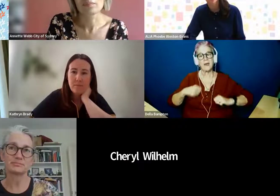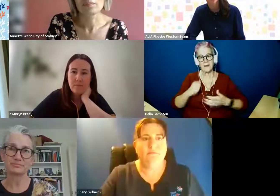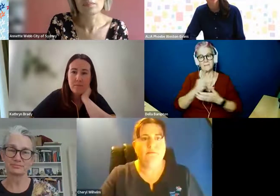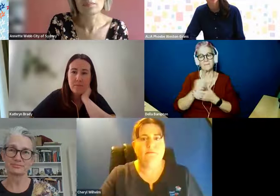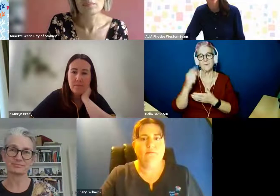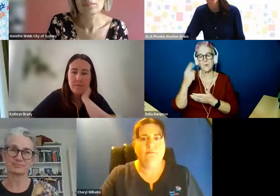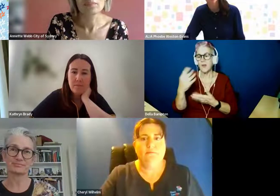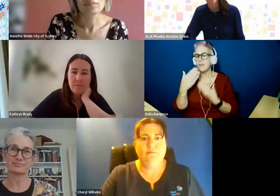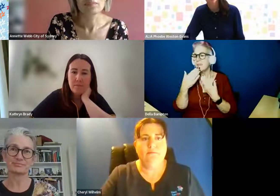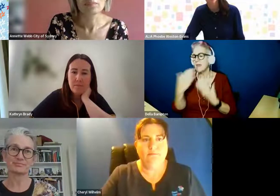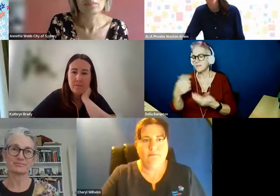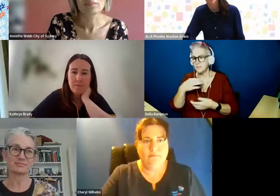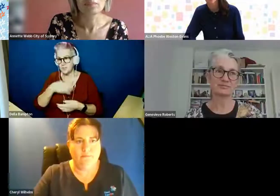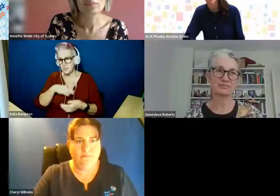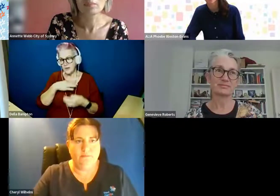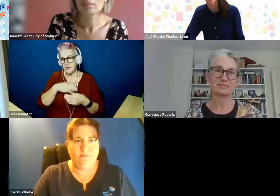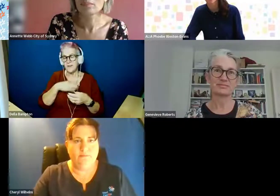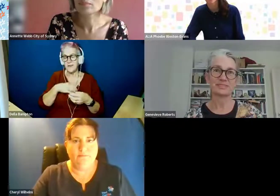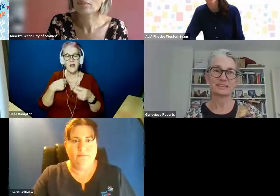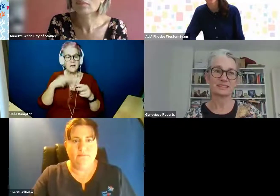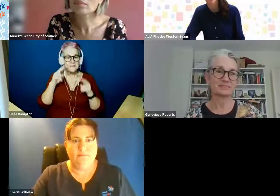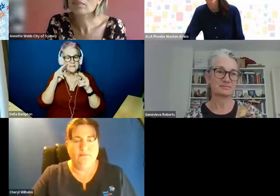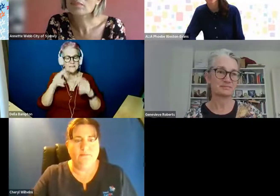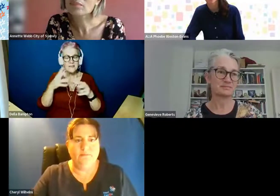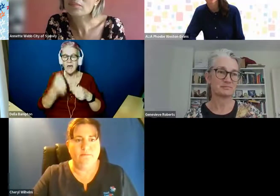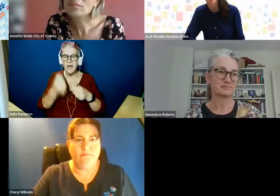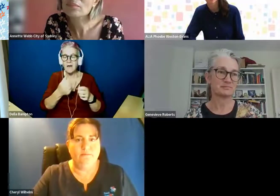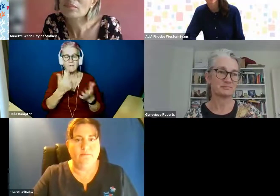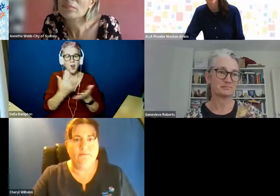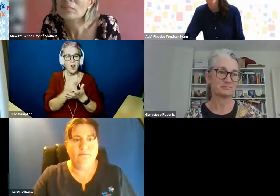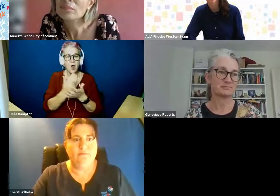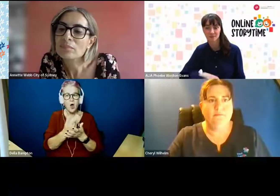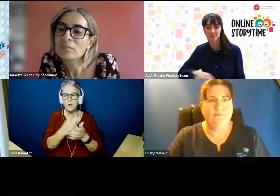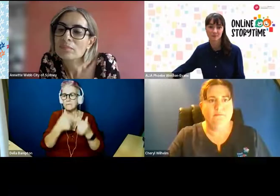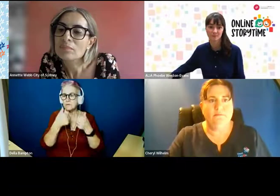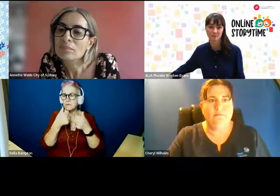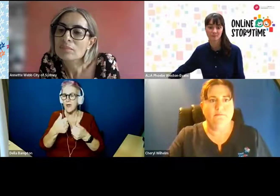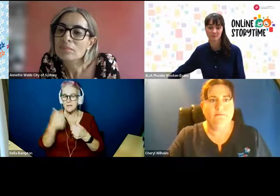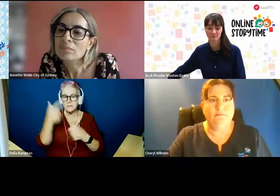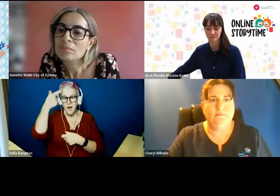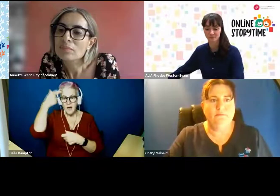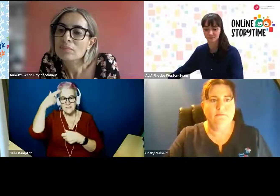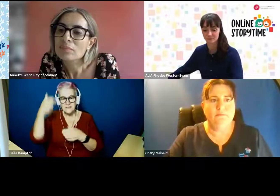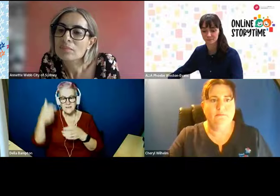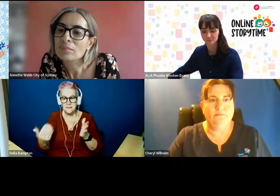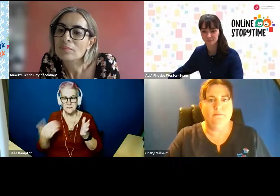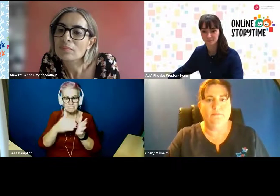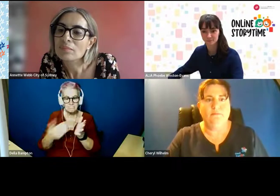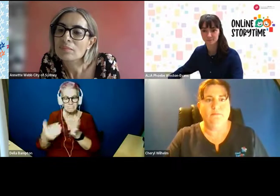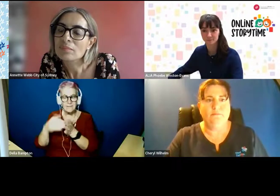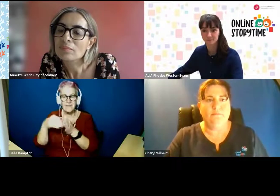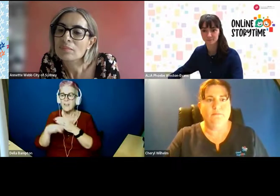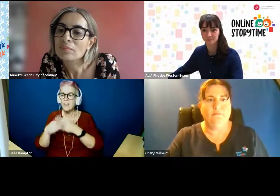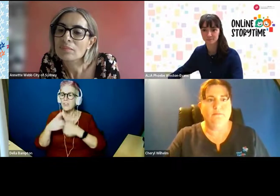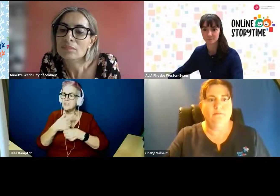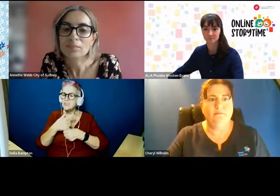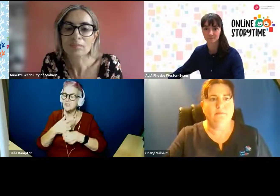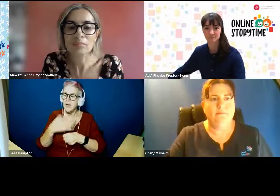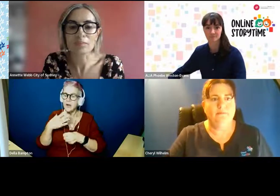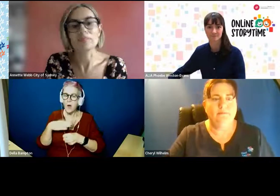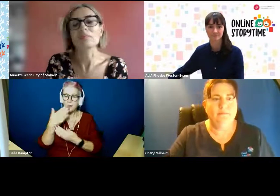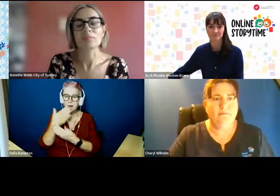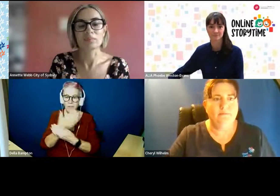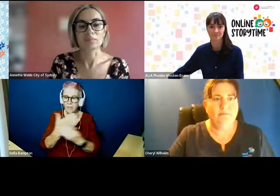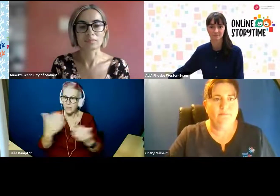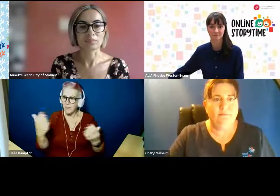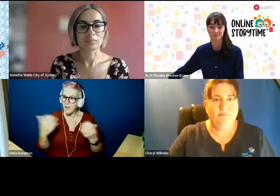Thanks, Genevieve. And I noticed that there's some other really good ideas that have happened in the chat as well. Look, I want to thank you all for your